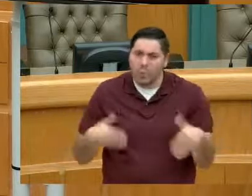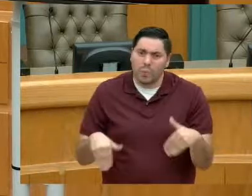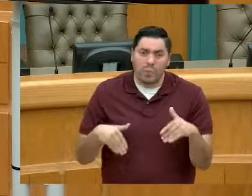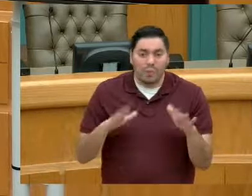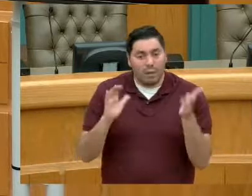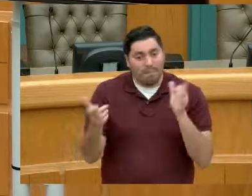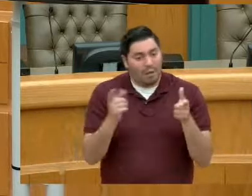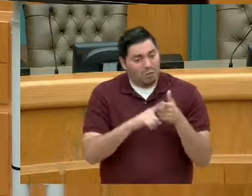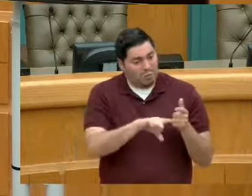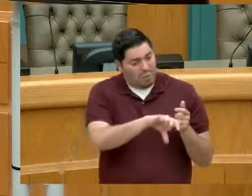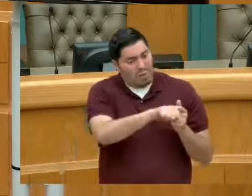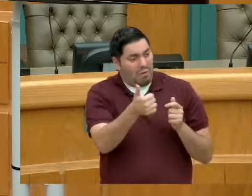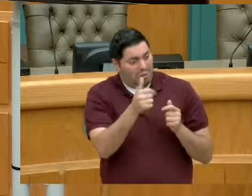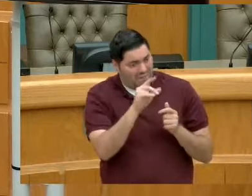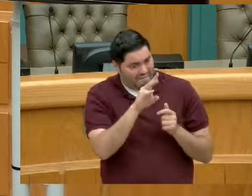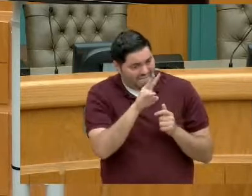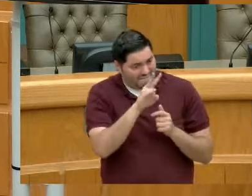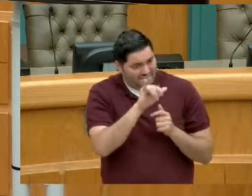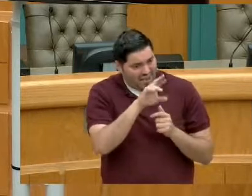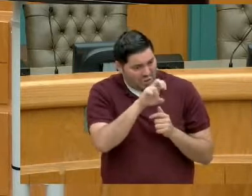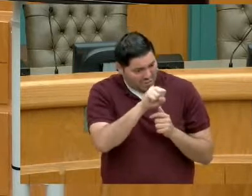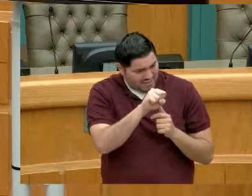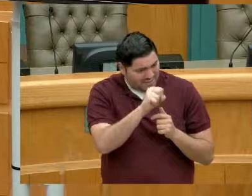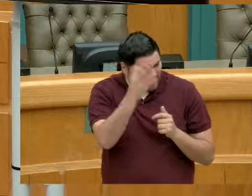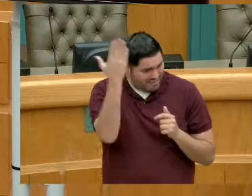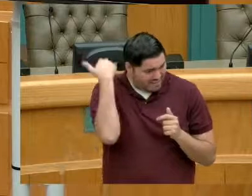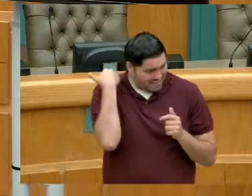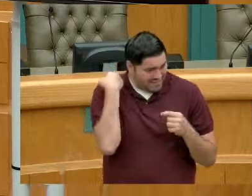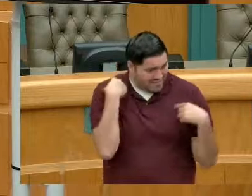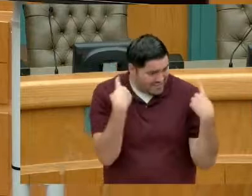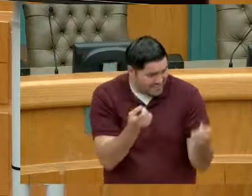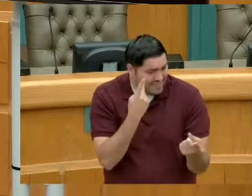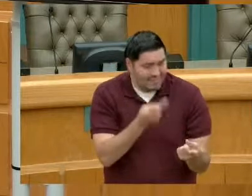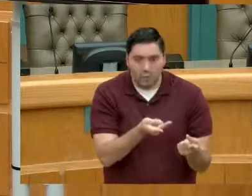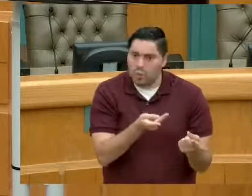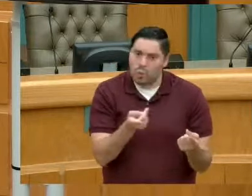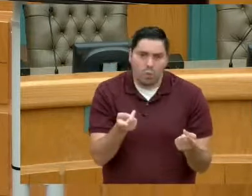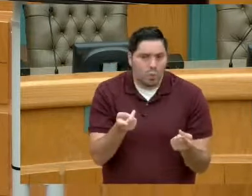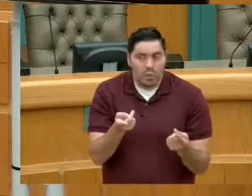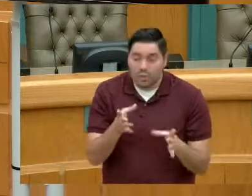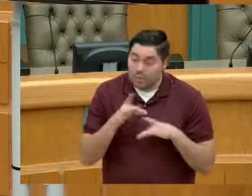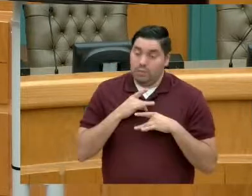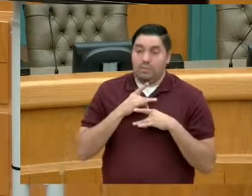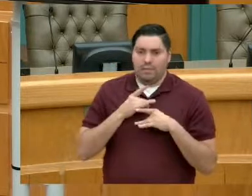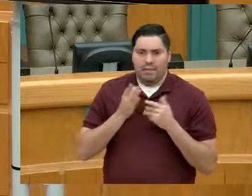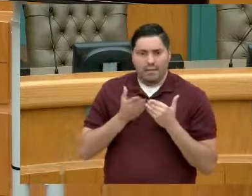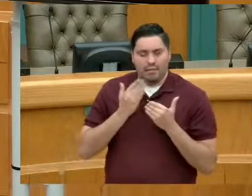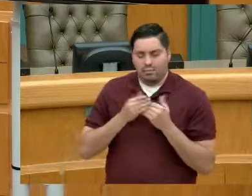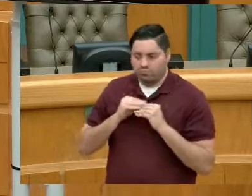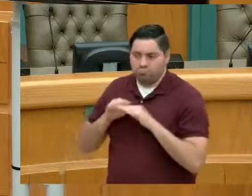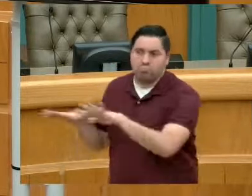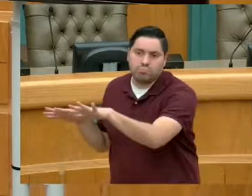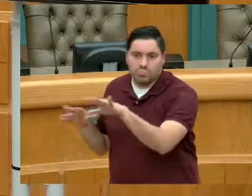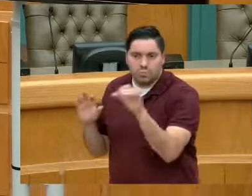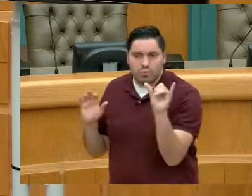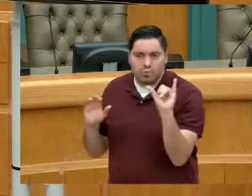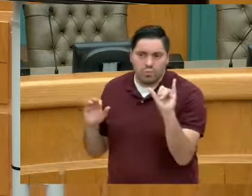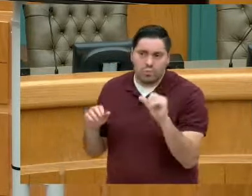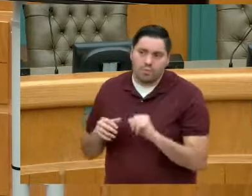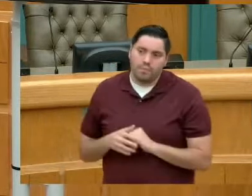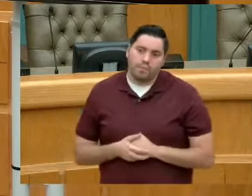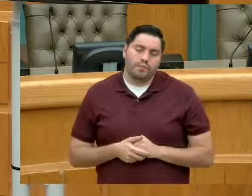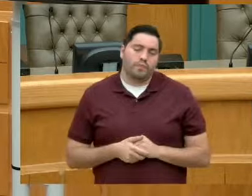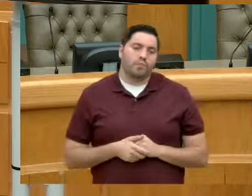other virus we've ever seen. So not only is it contagious or easy to catch, but when you do catch it, it's easier to spread, right?